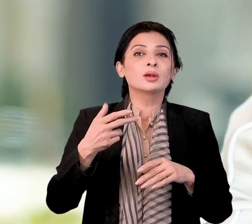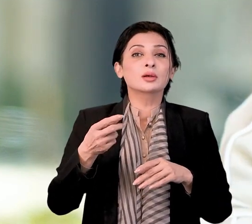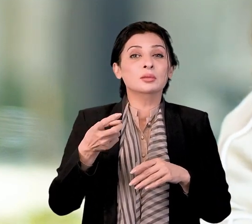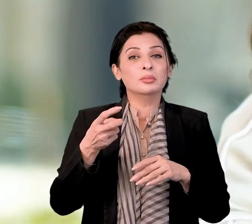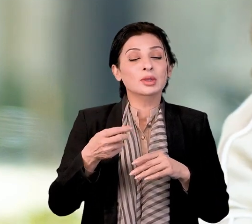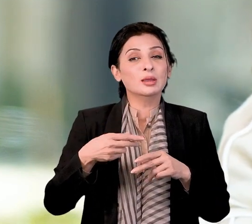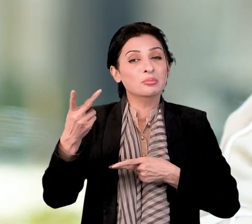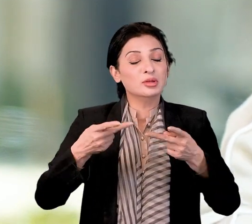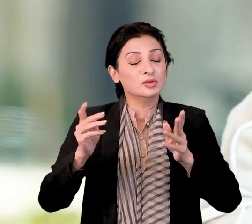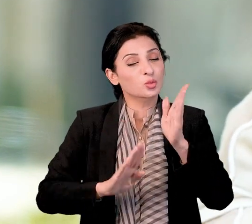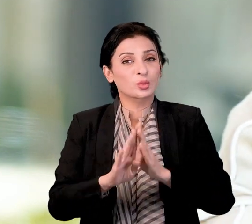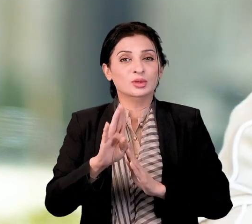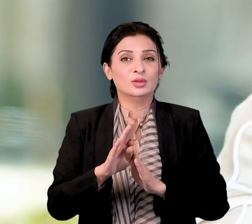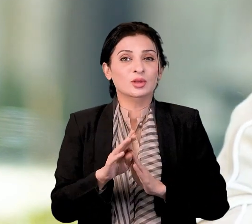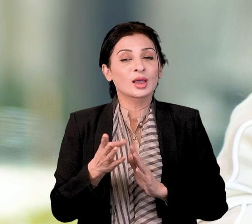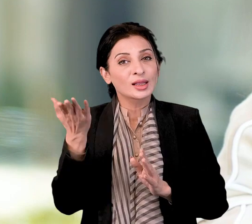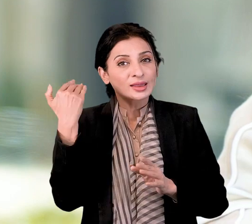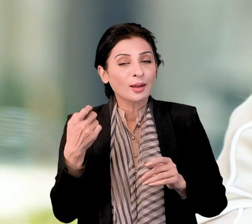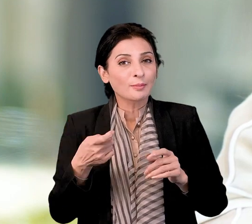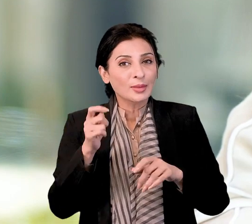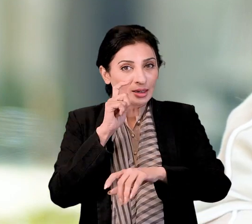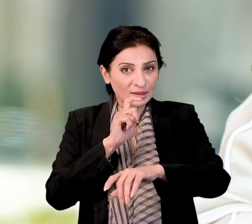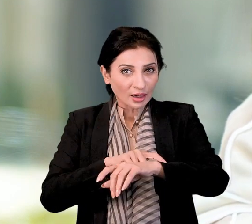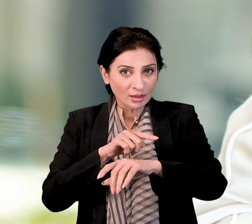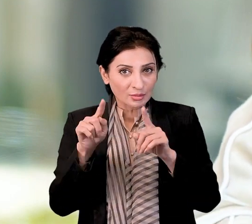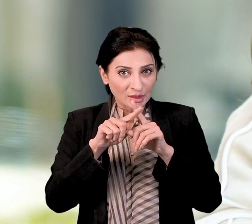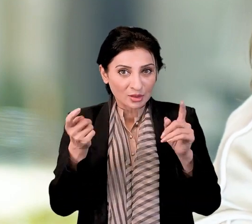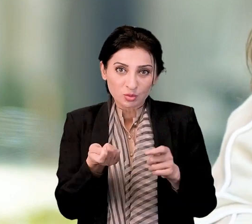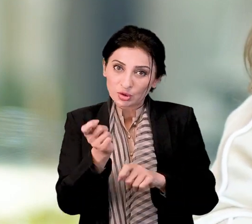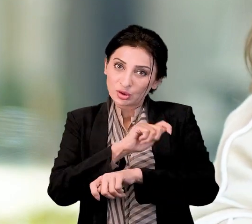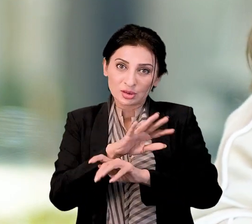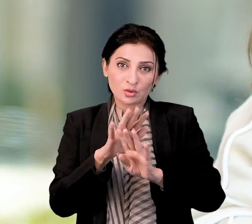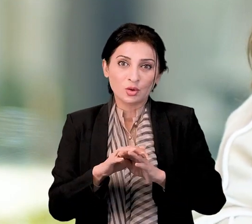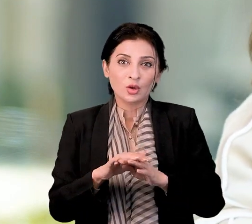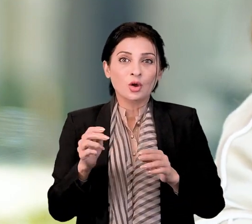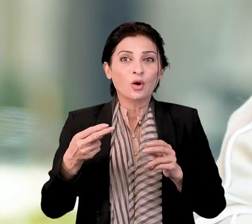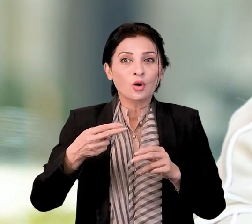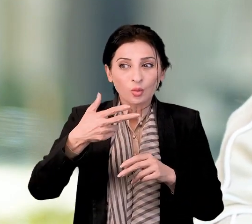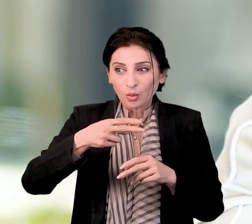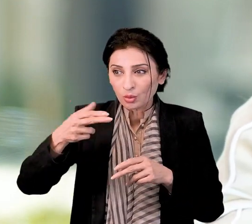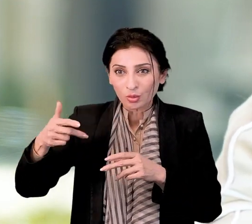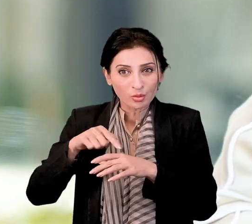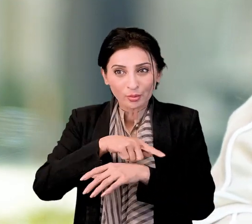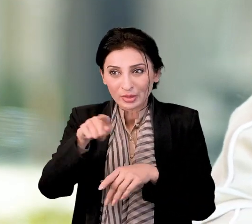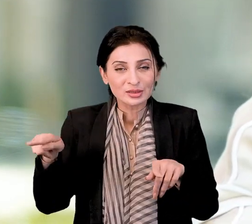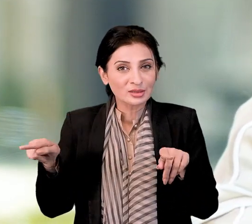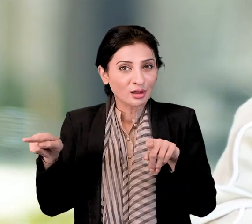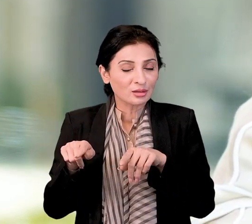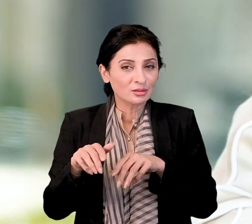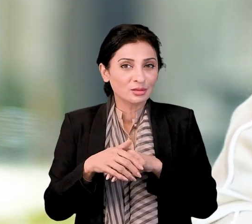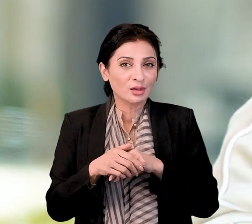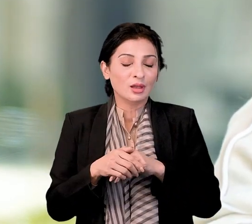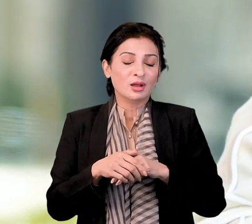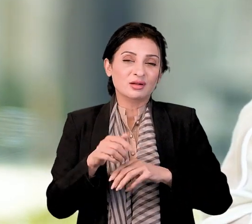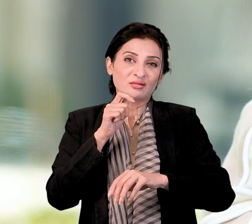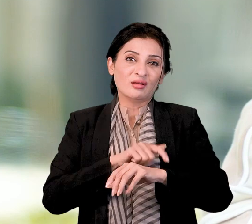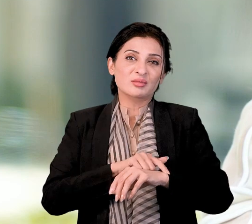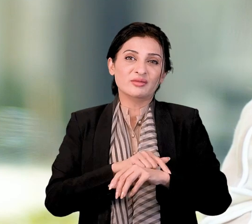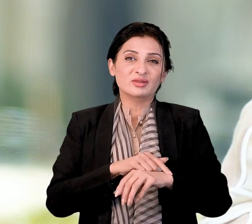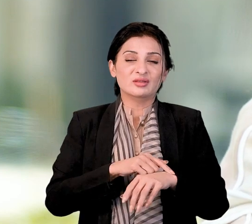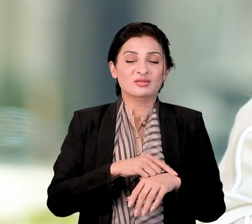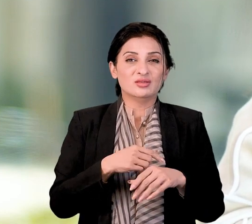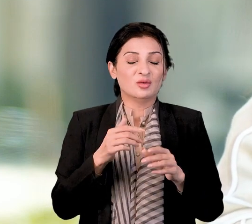the time change, because this was a time when people were going to enjoy themselves and the weather and come over. Usse